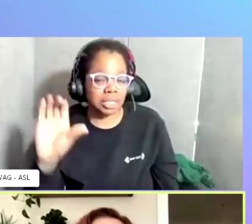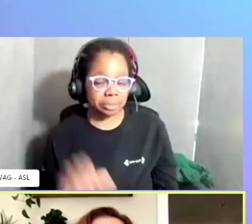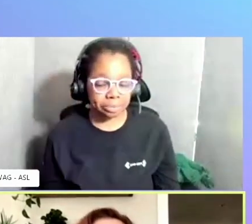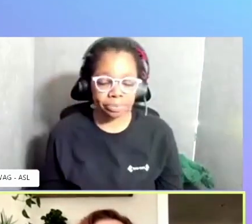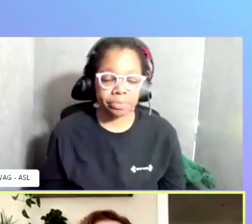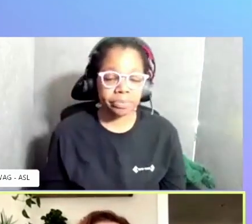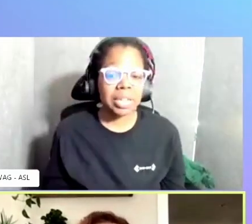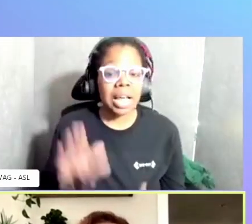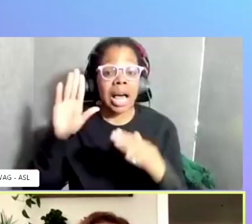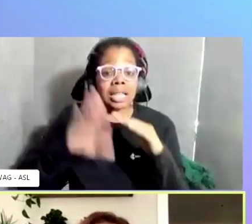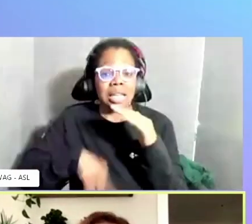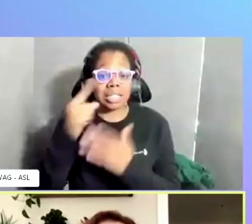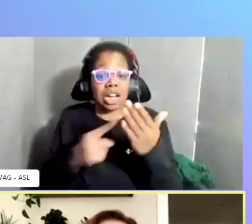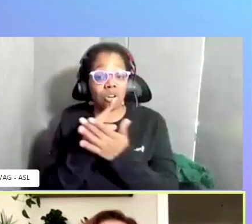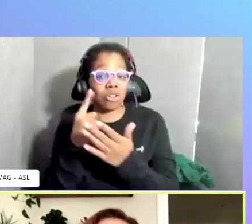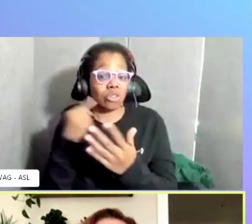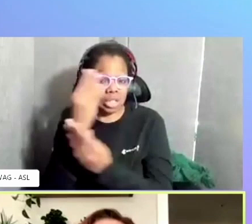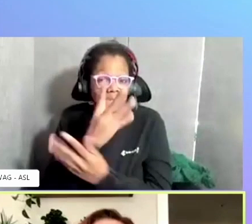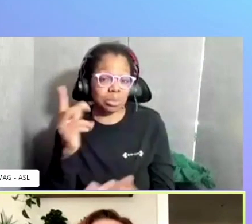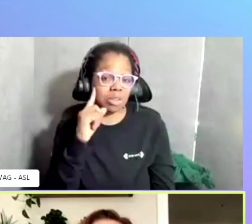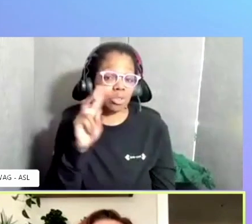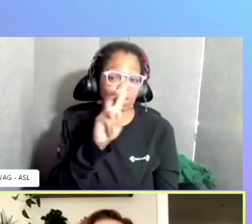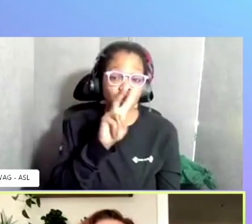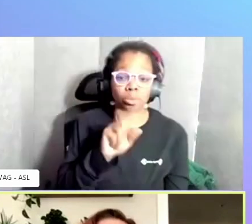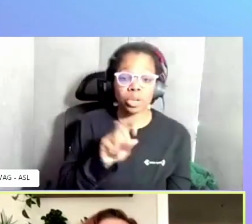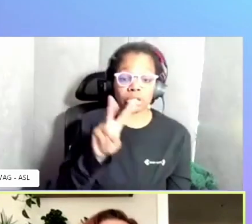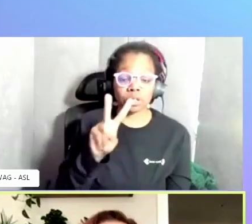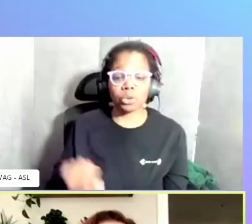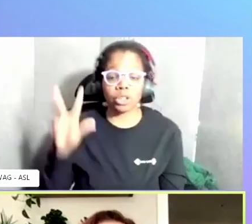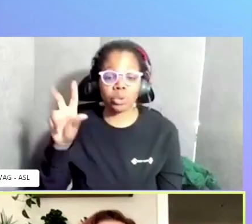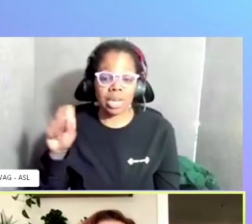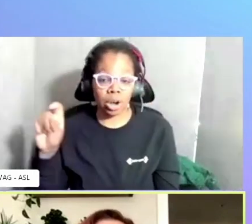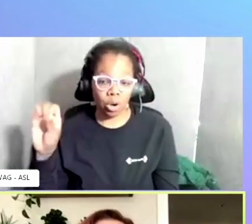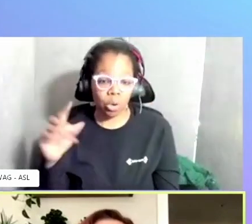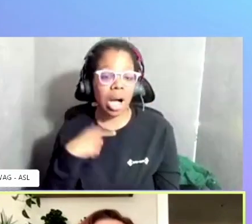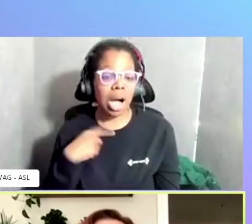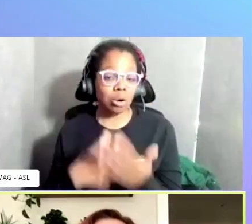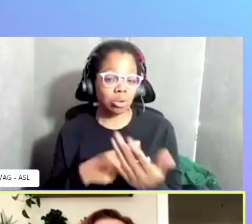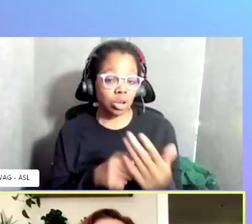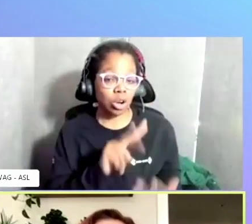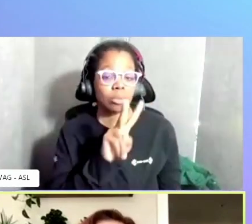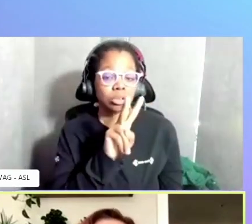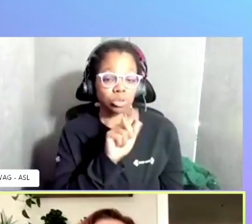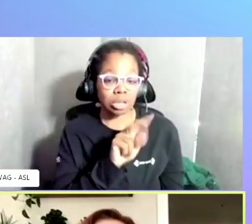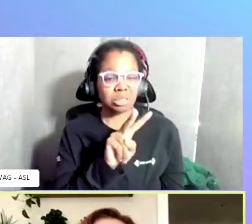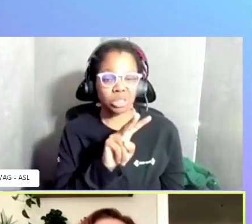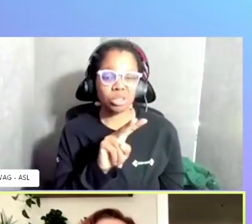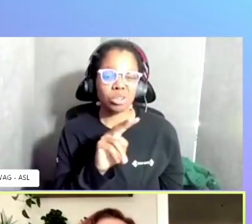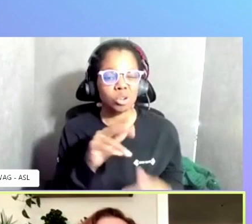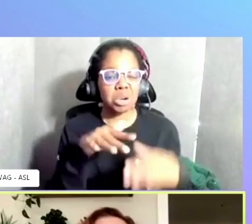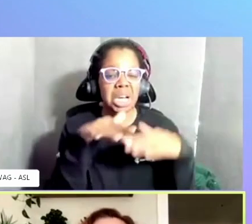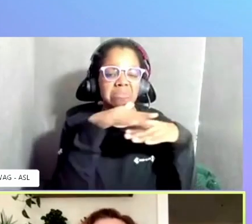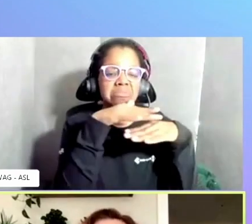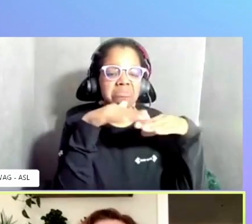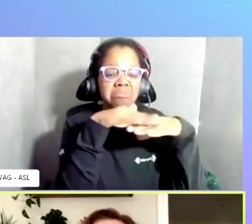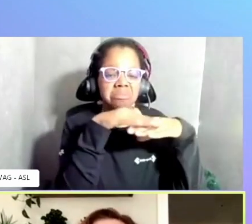With less than an hour for this update on 2.2 and 3.0, I'm going to be covering WCAG 2.2 at a pretty high level. I'm